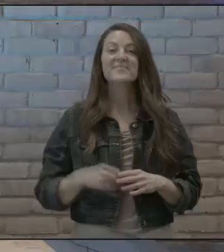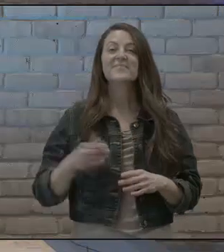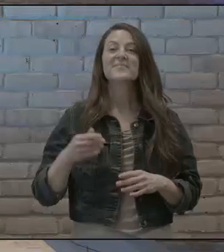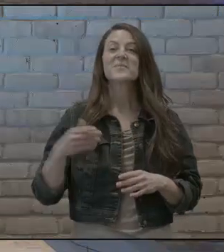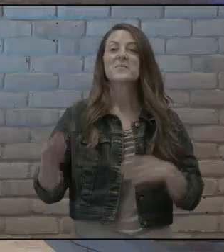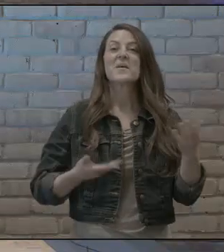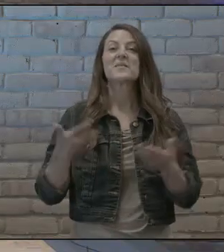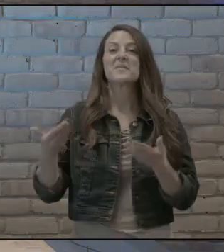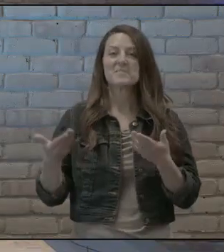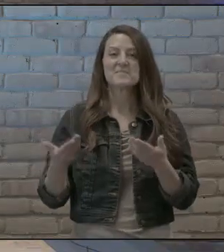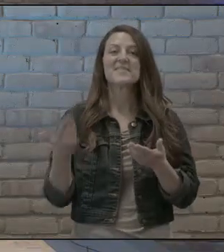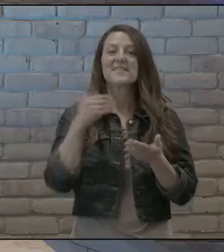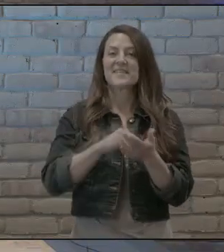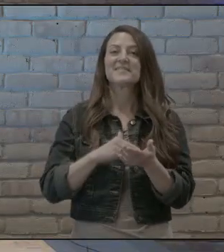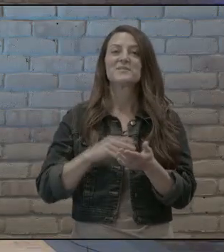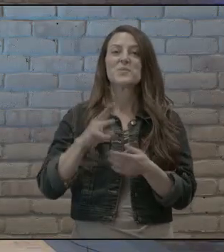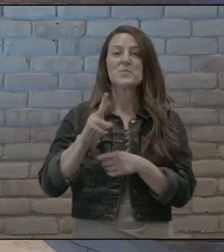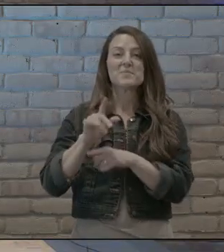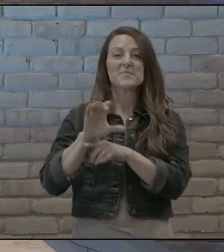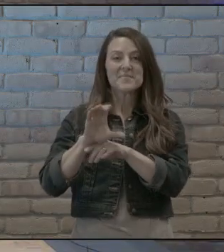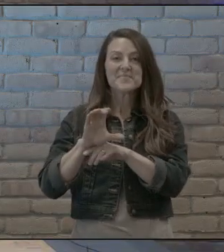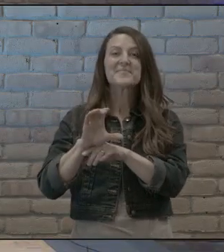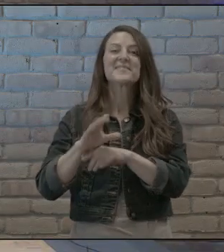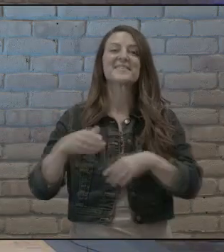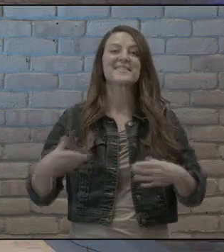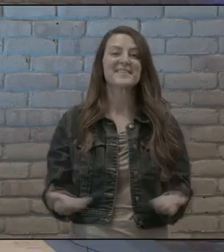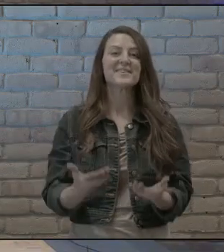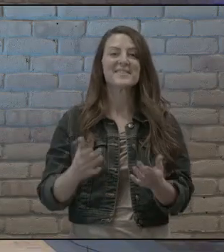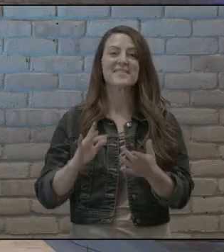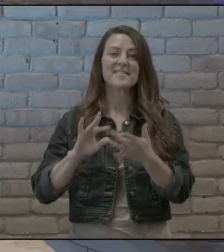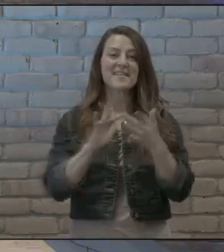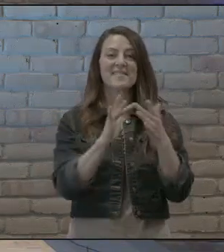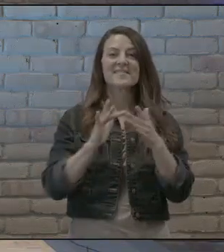Welcome into Woodbury Lutheran Church and our online campus here at